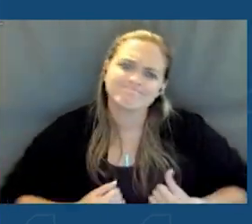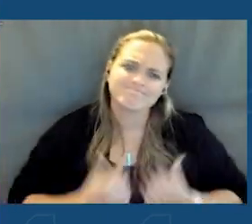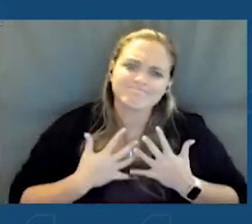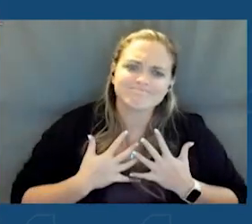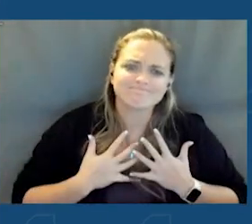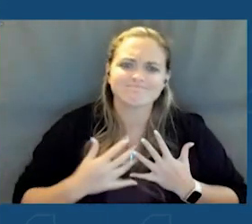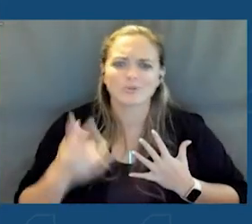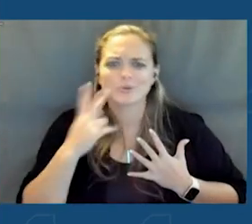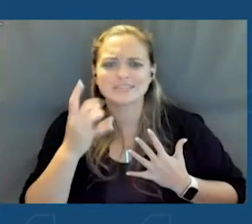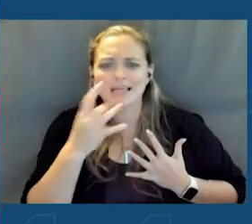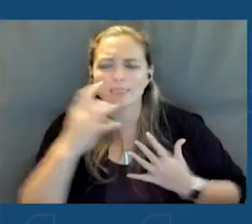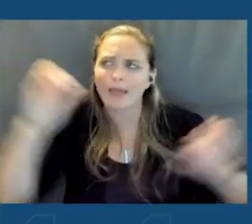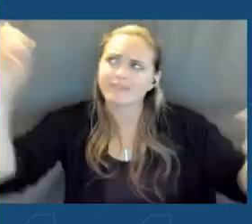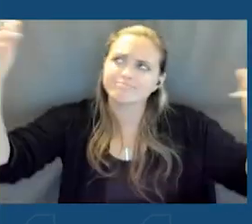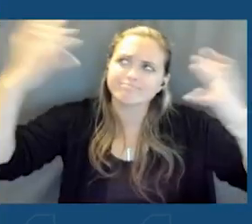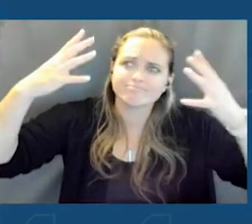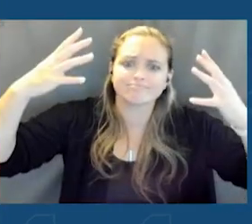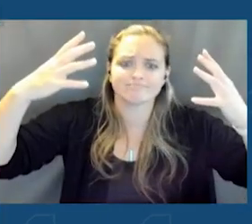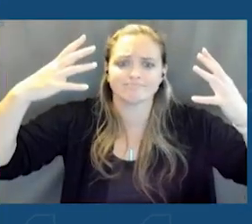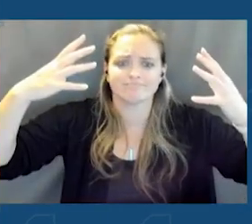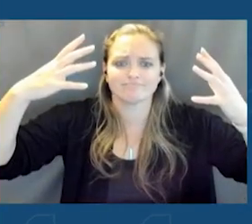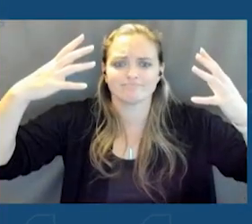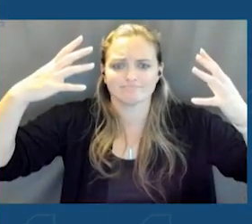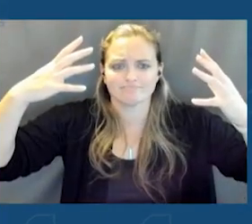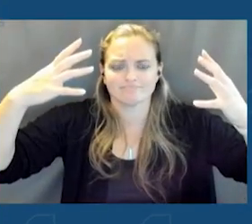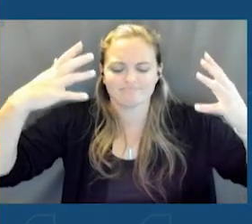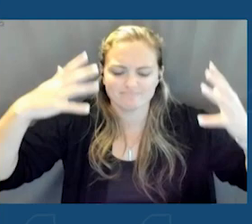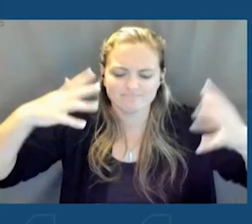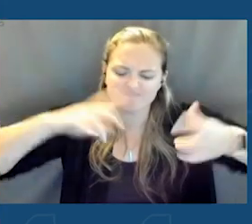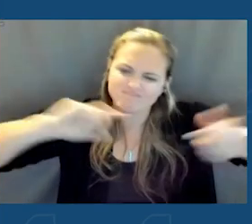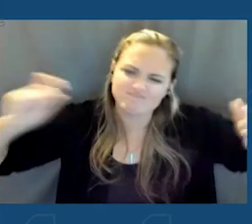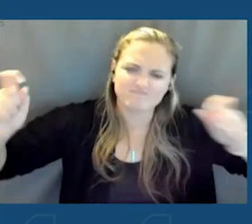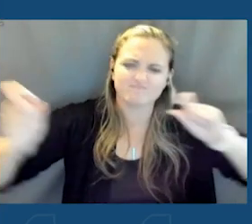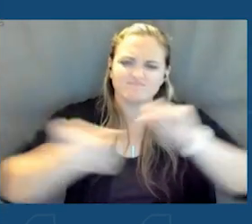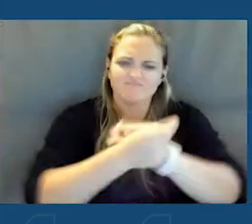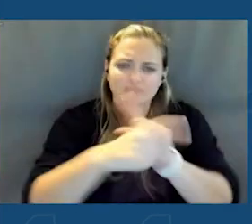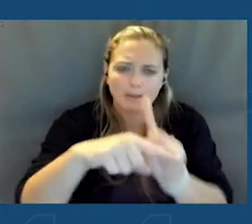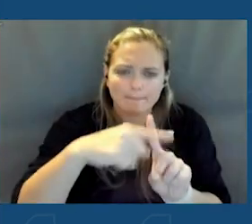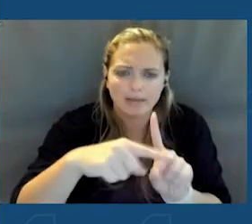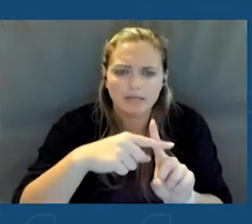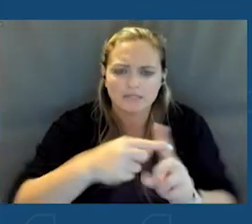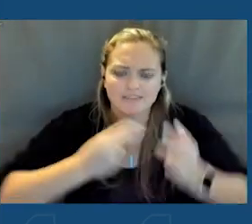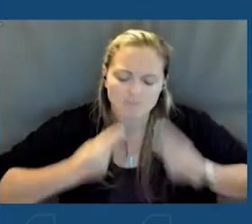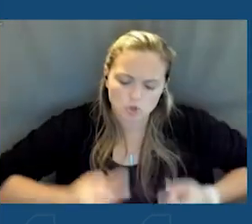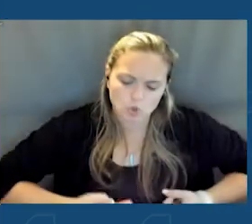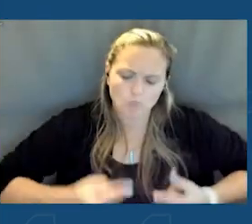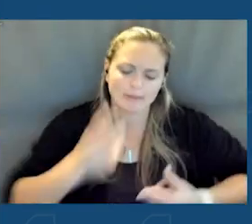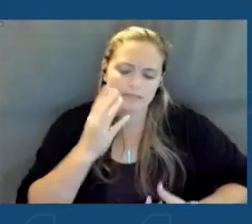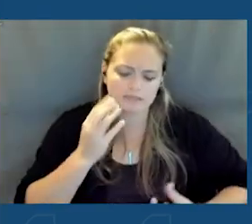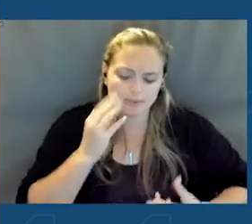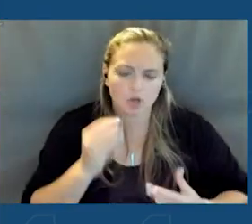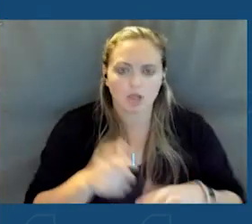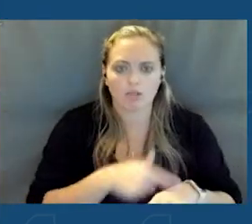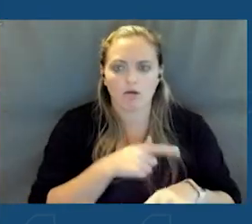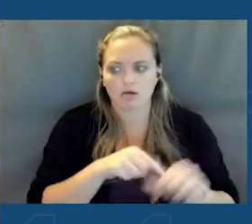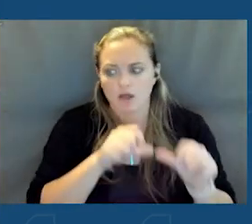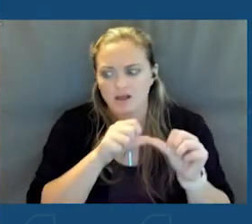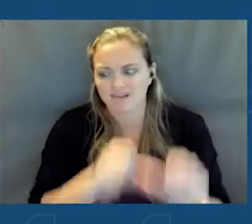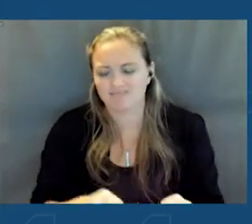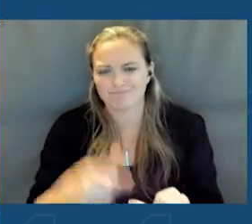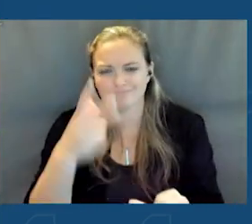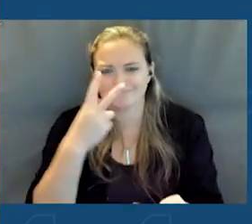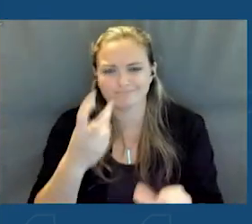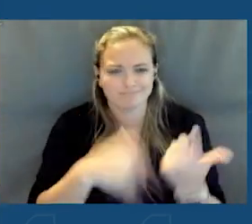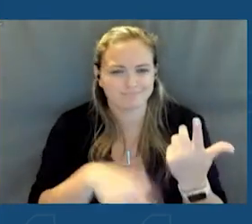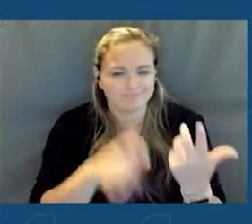light coming in from the heavens. It is a transformative, positive, very human experience that has been long denied because people before